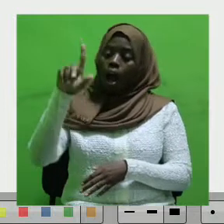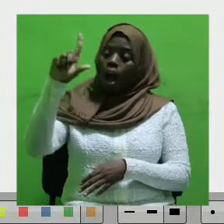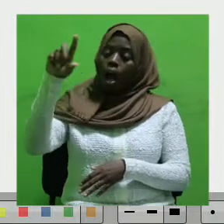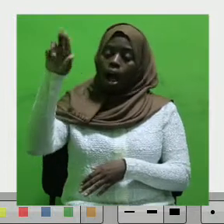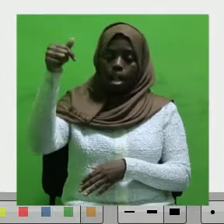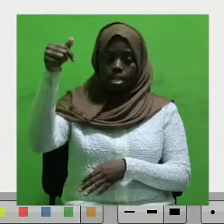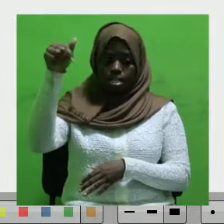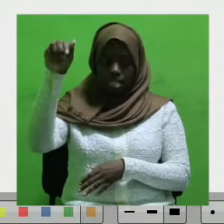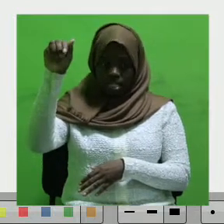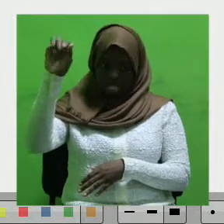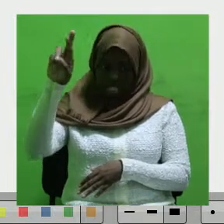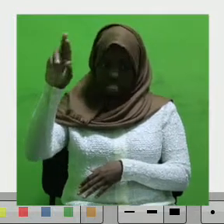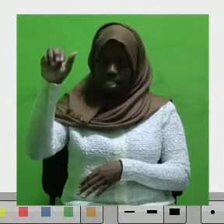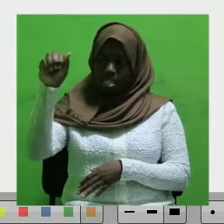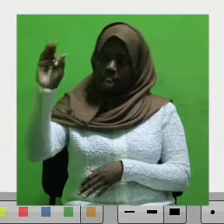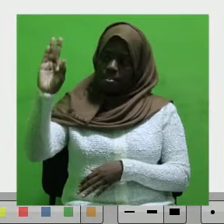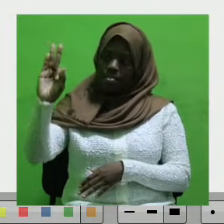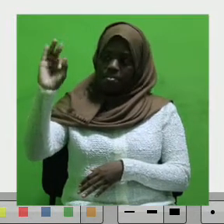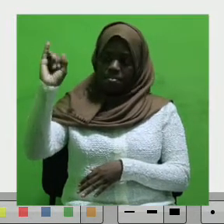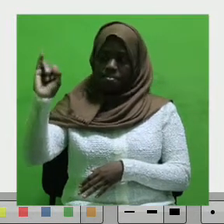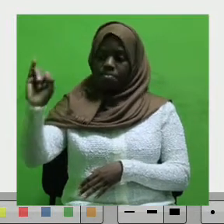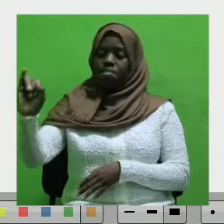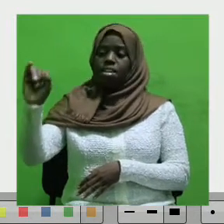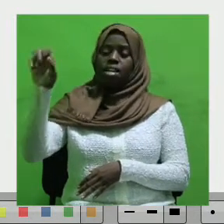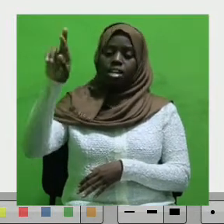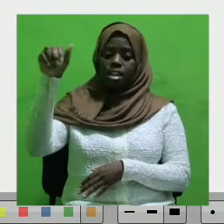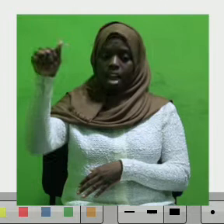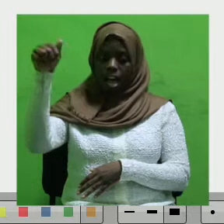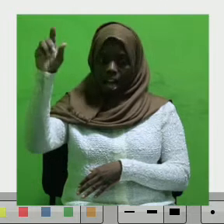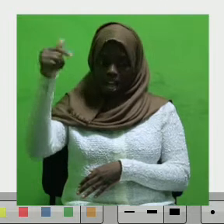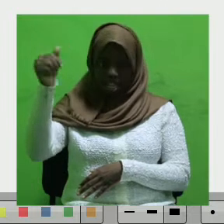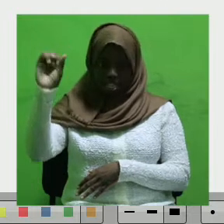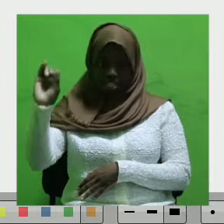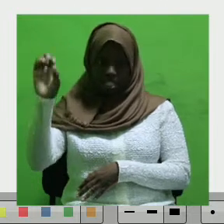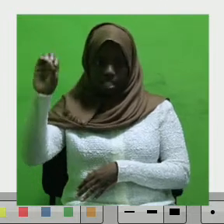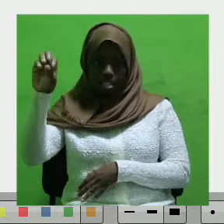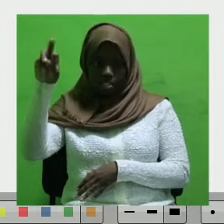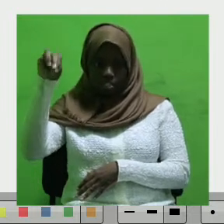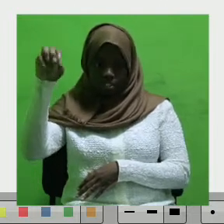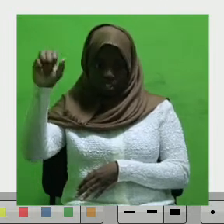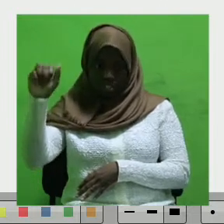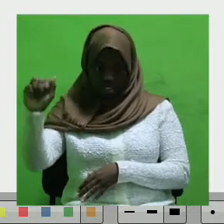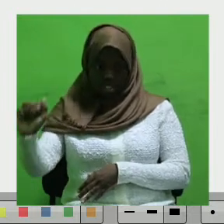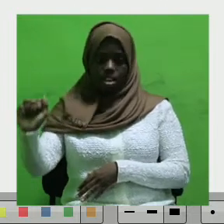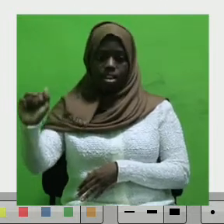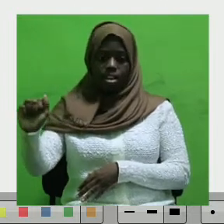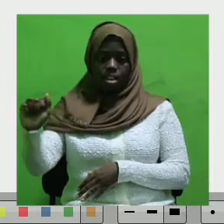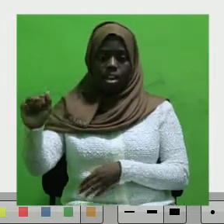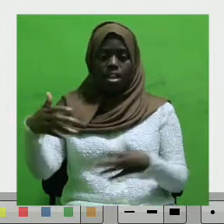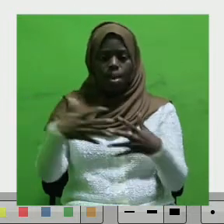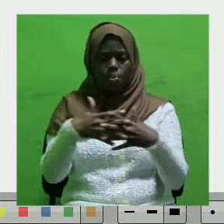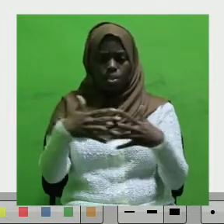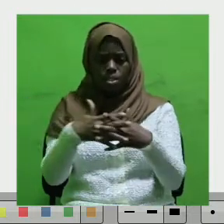in which large molecules such as glucose, amino acids, and some mineral salts are filtered from the blood. So